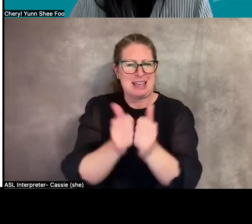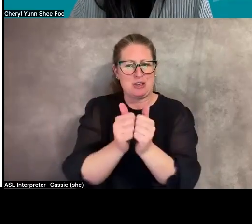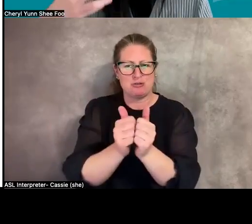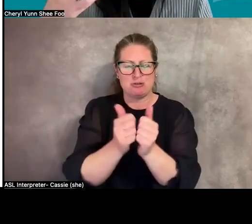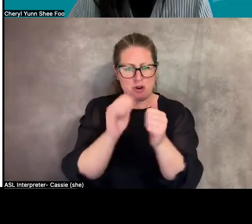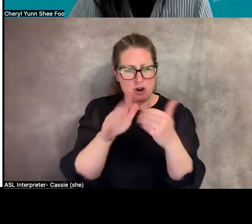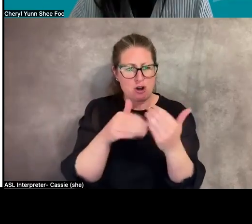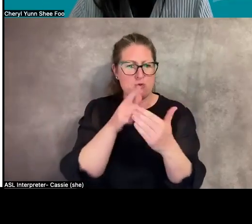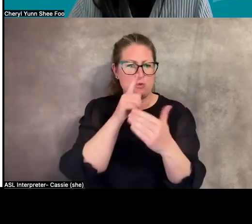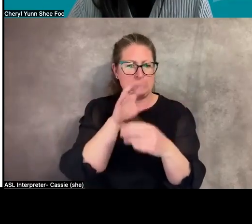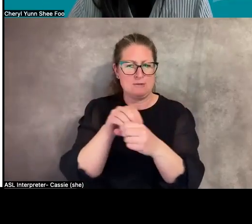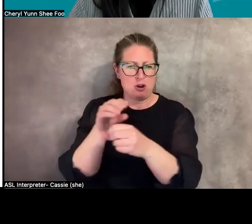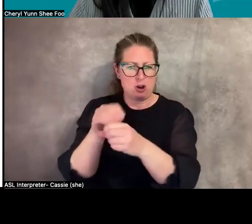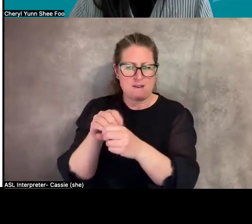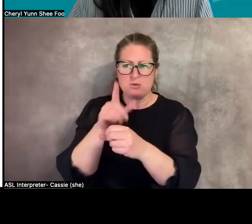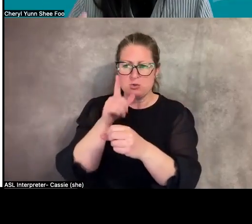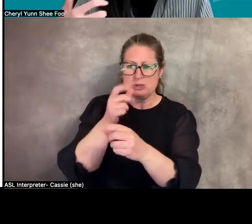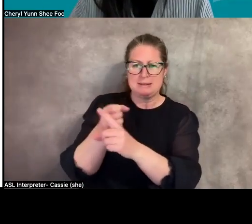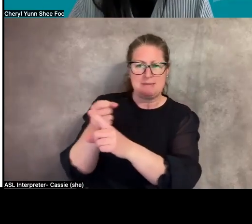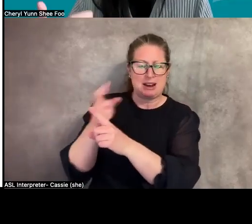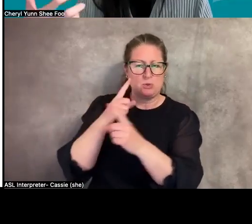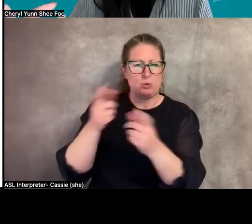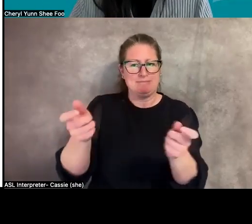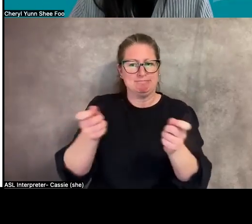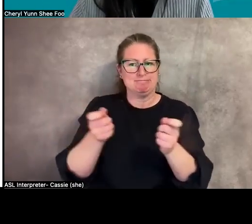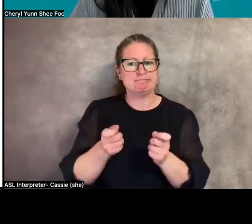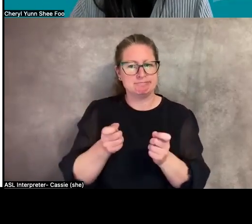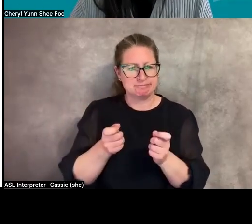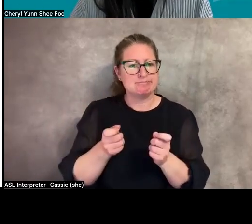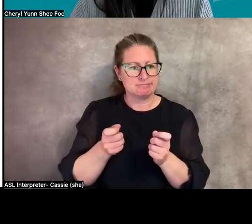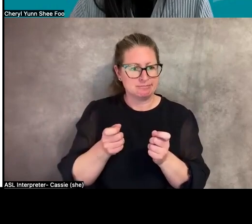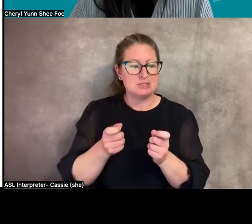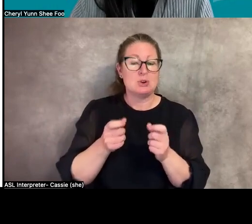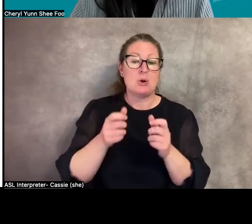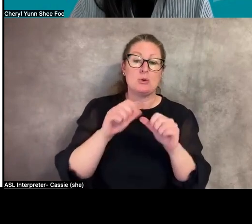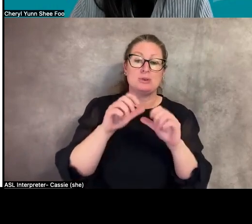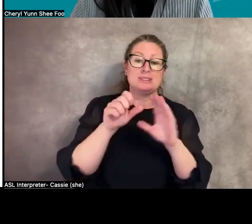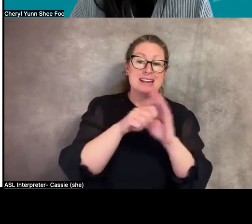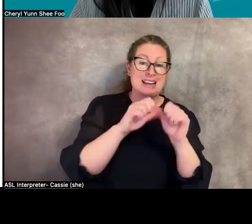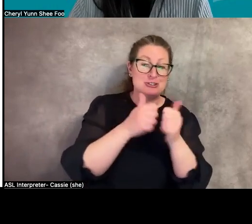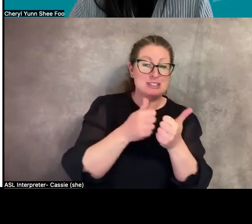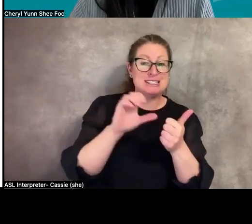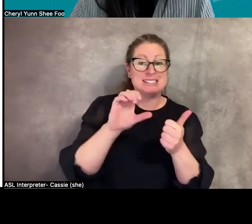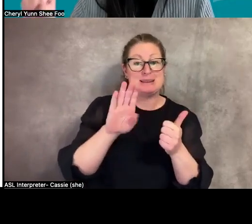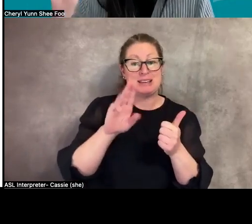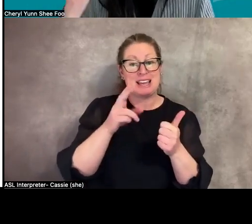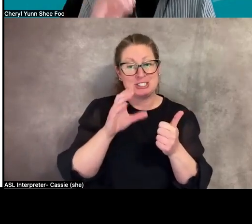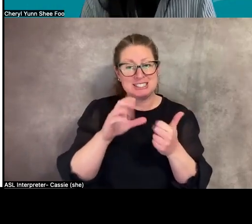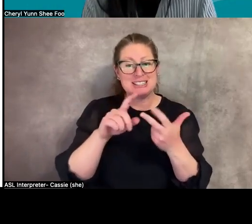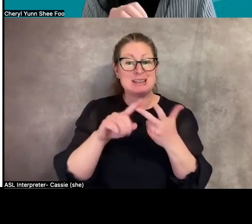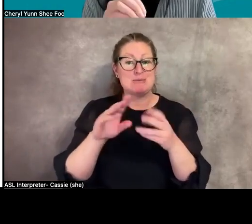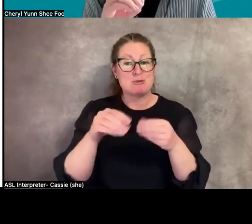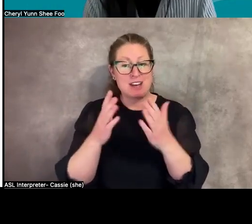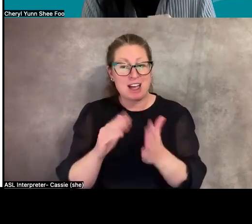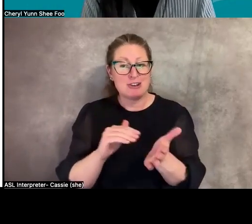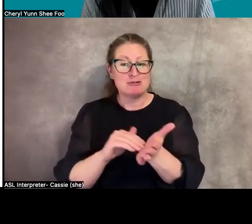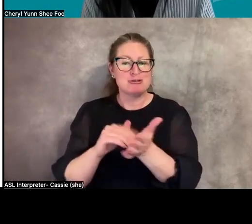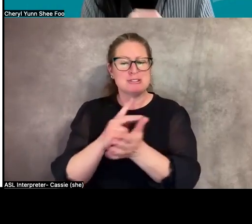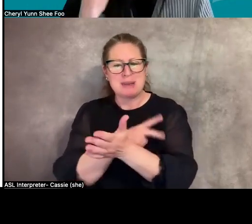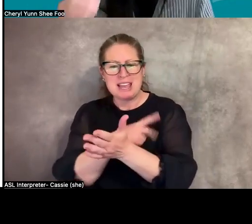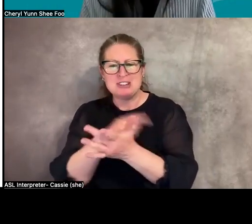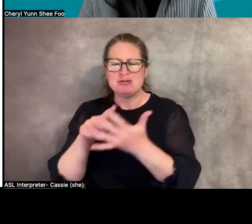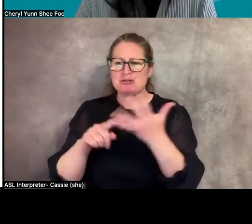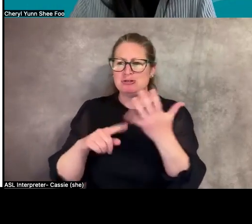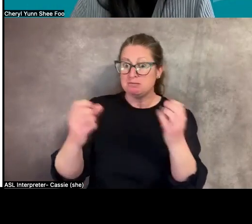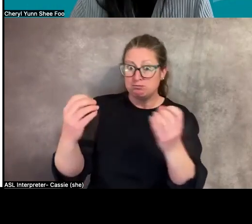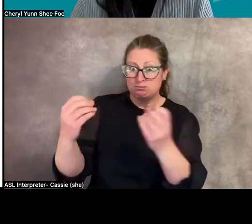and impacted. So state agencies, CVHCs, providers, patients, to ensure that it's exactly what they want